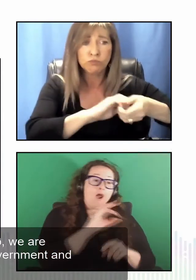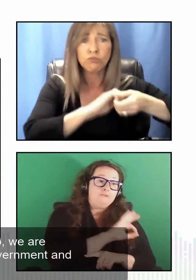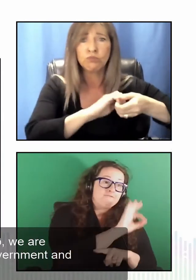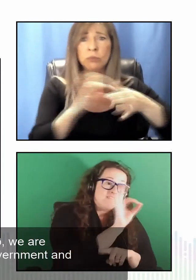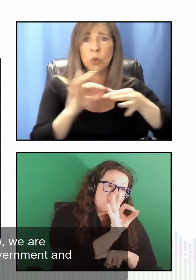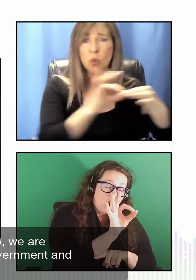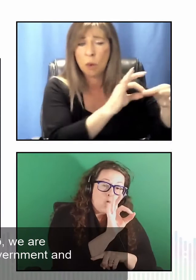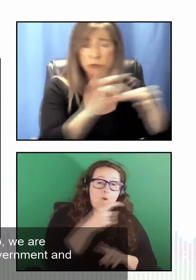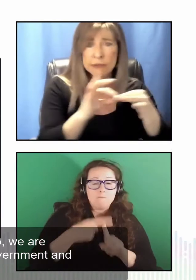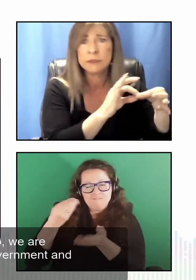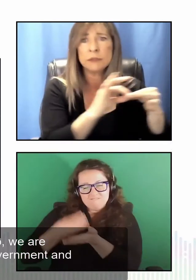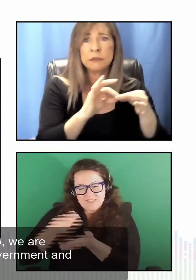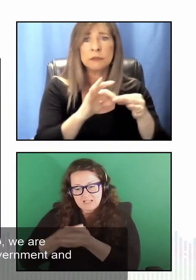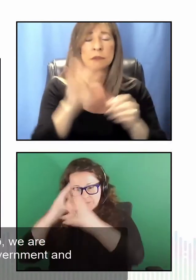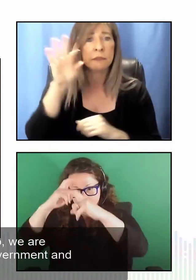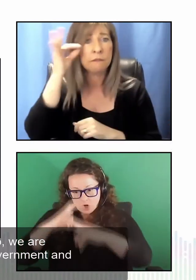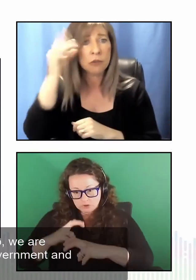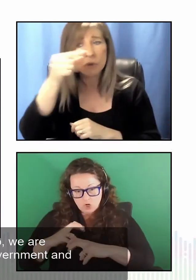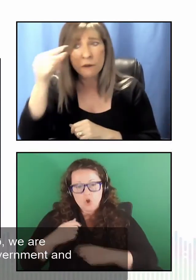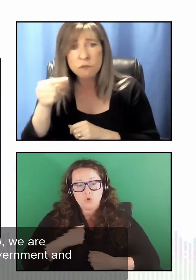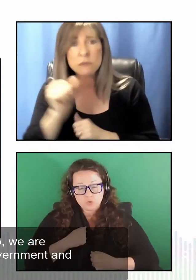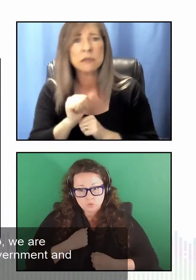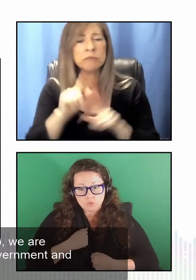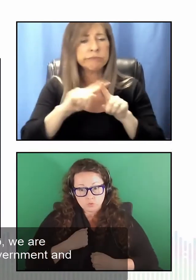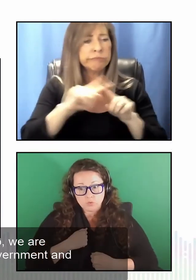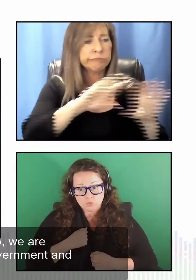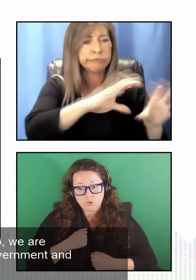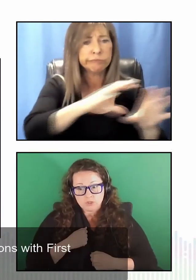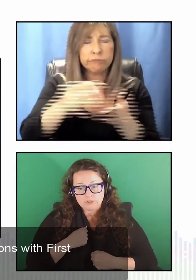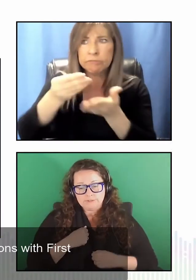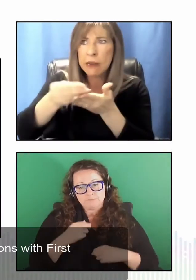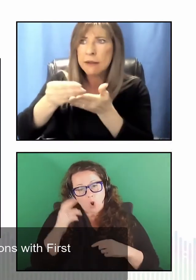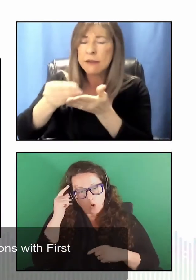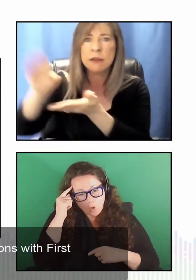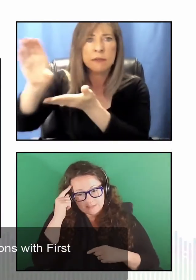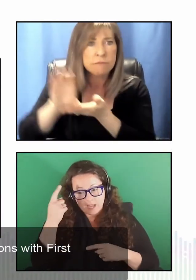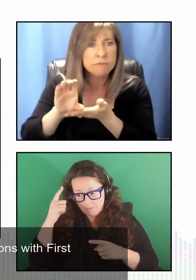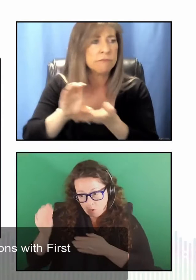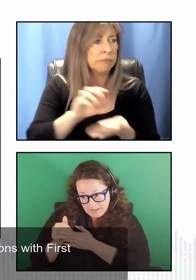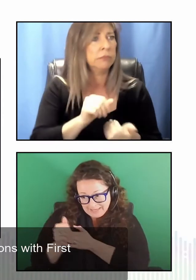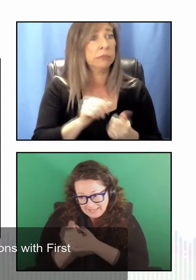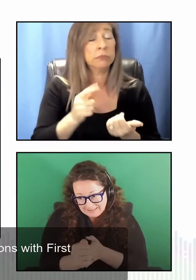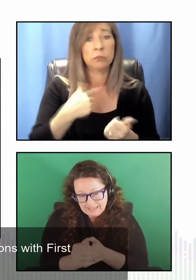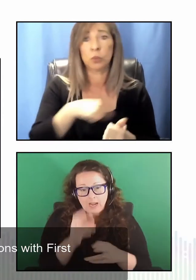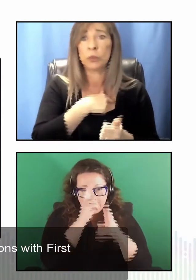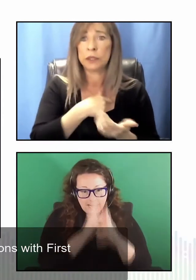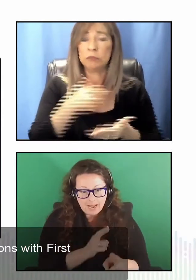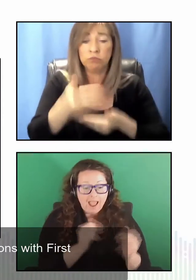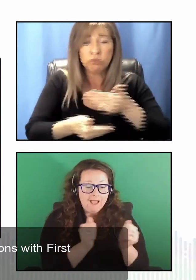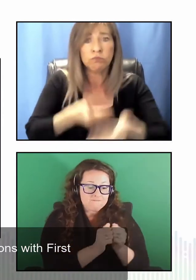with federal government and entities with financing, and we will be guided